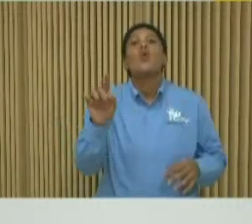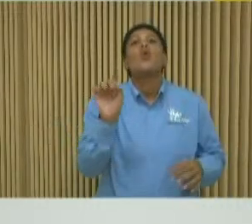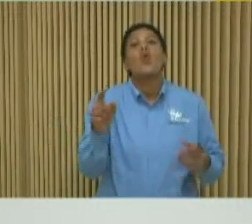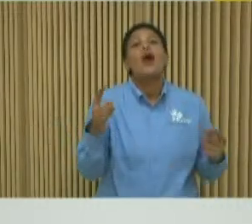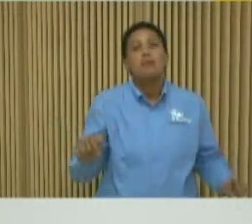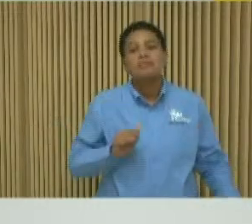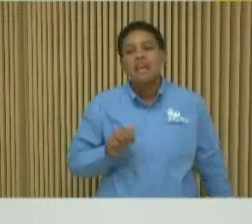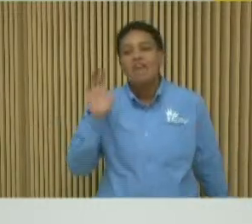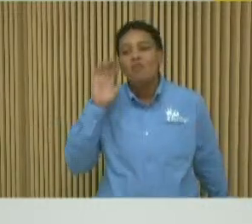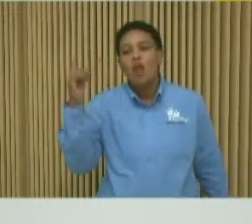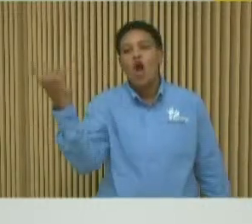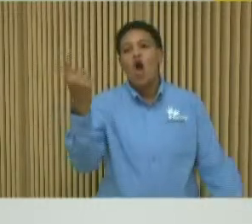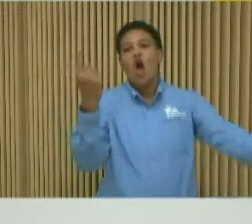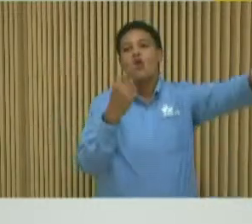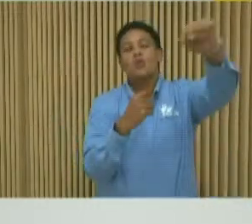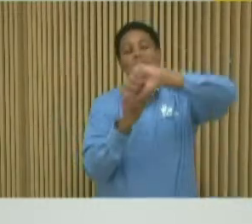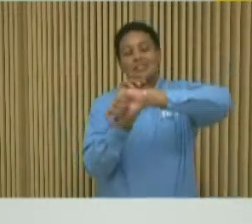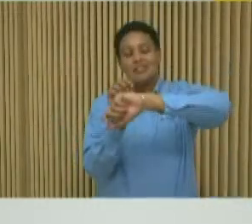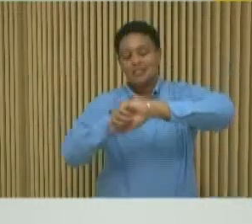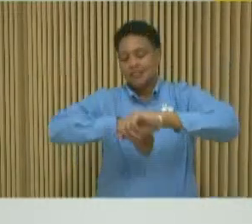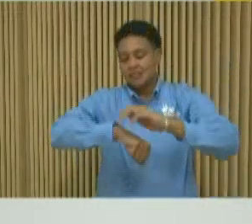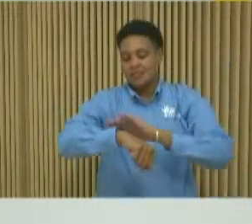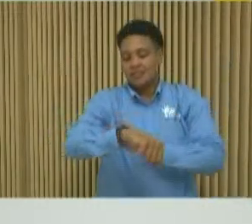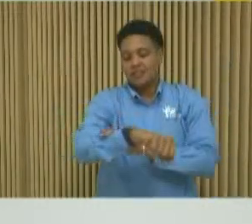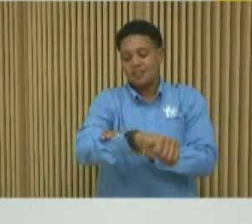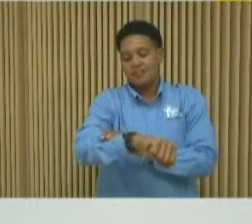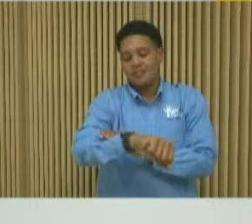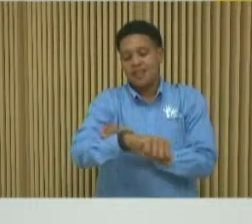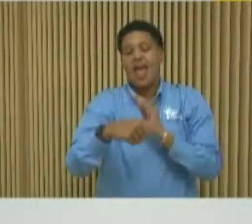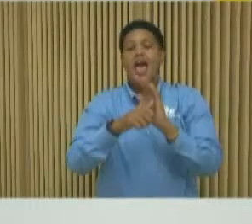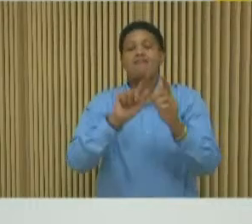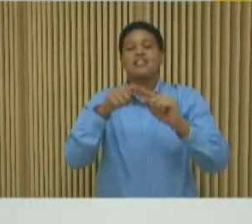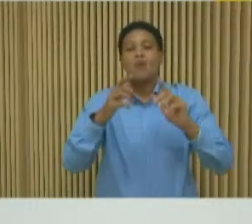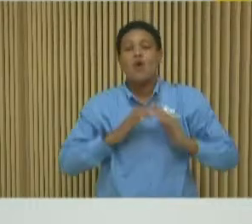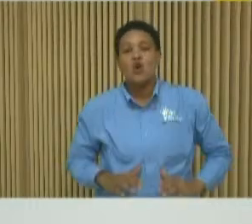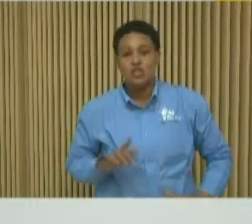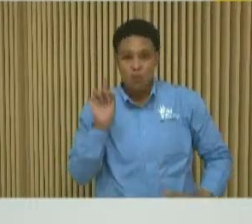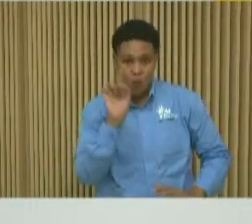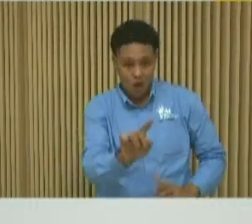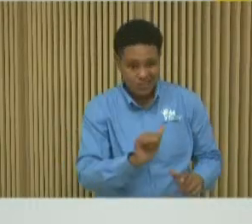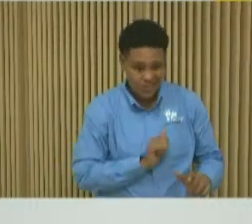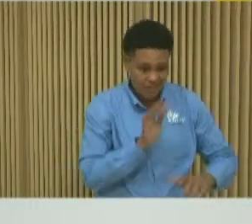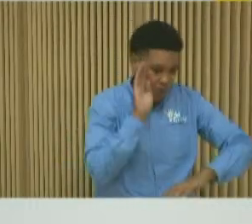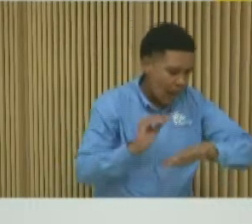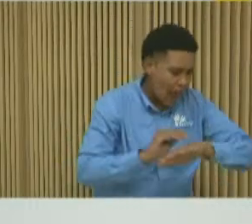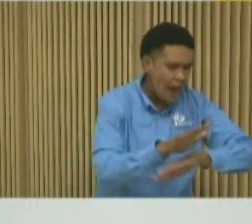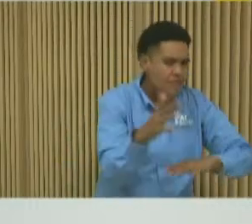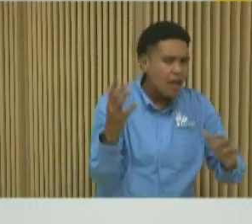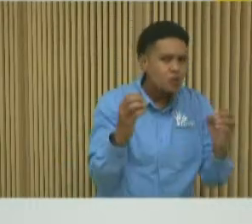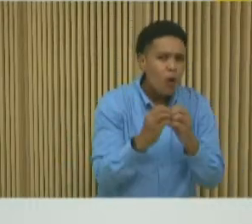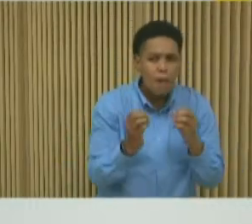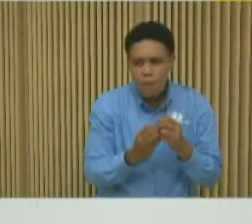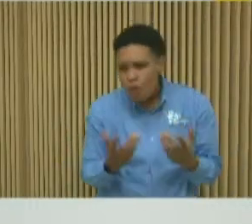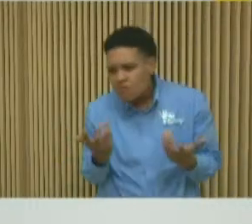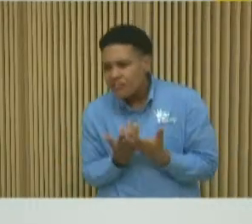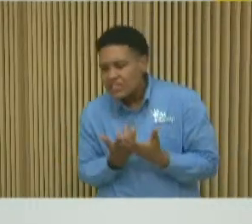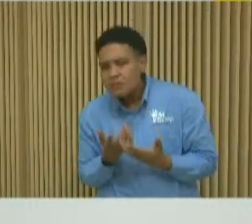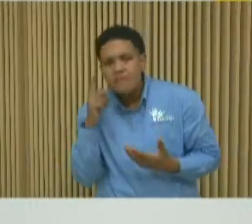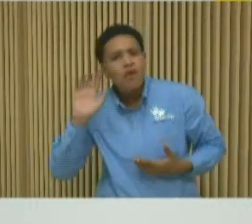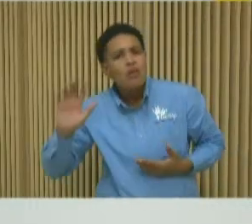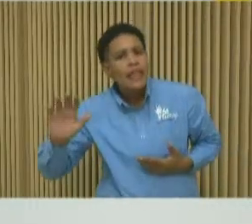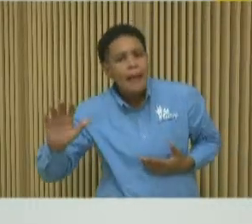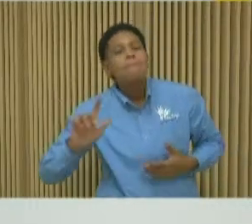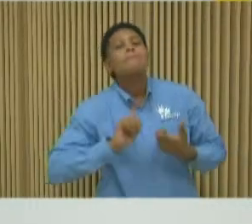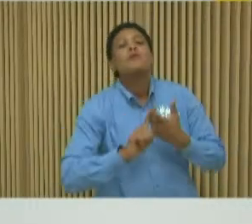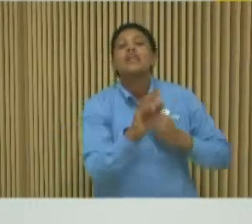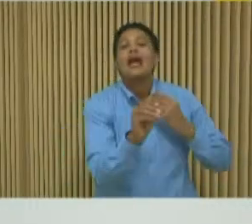always stress that. And when my clients walk in, I will obviously advise them of what's more feasible for them, and